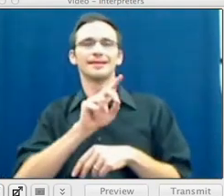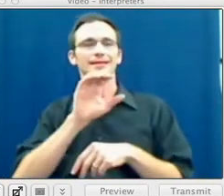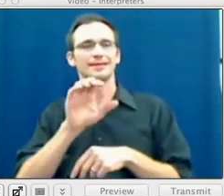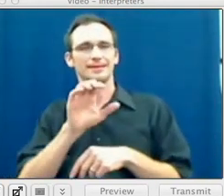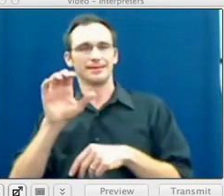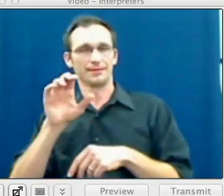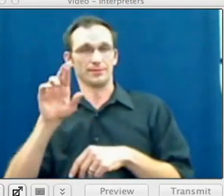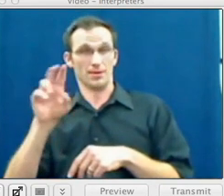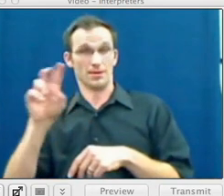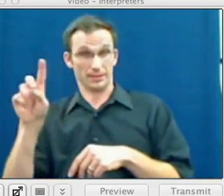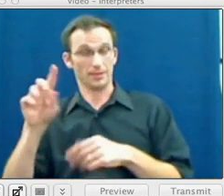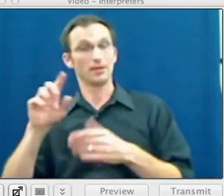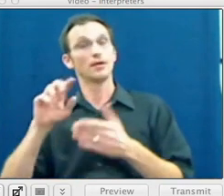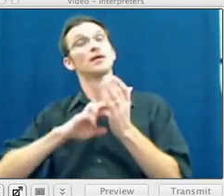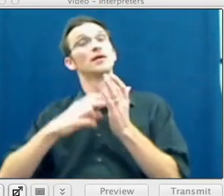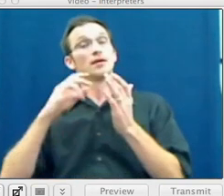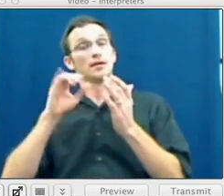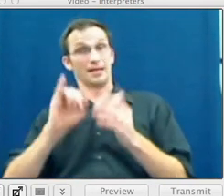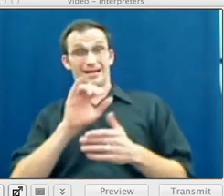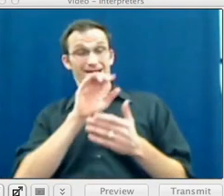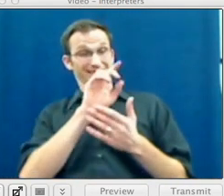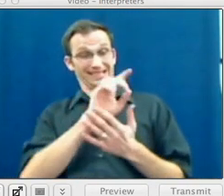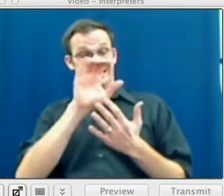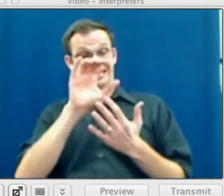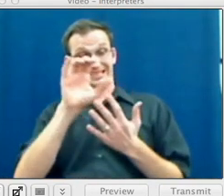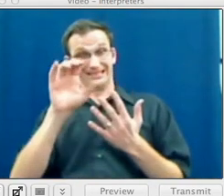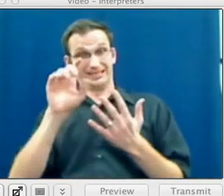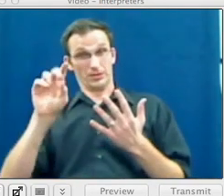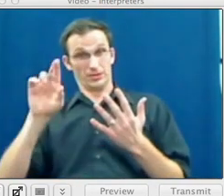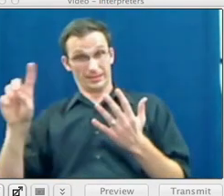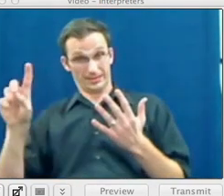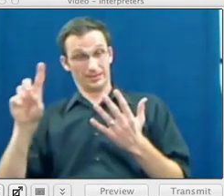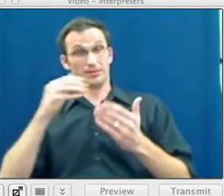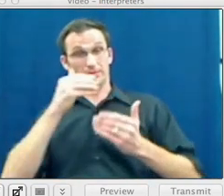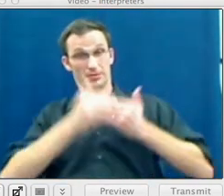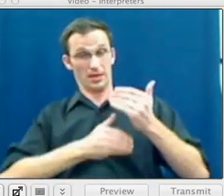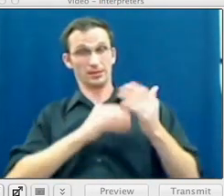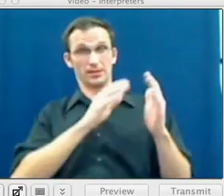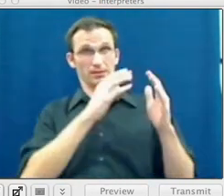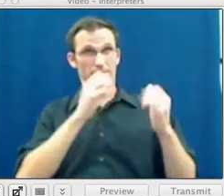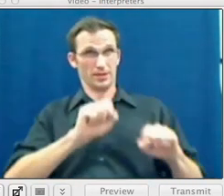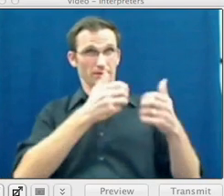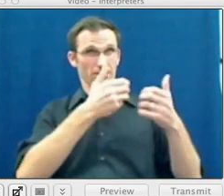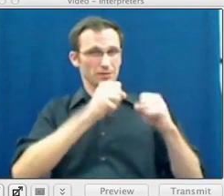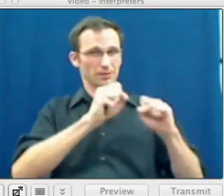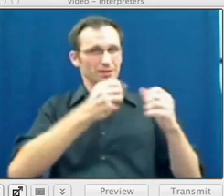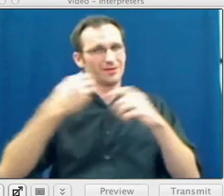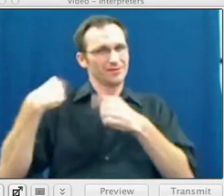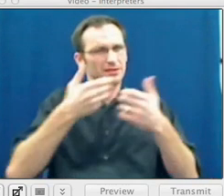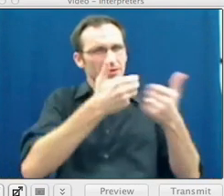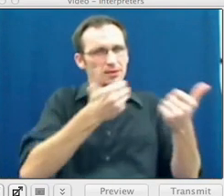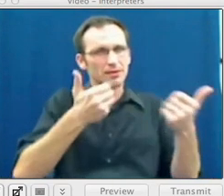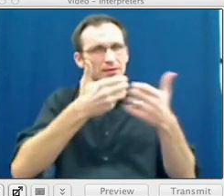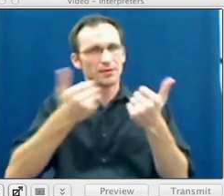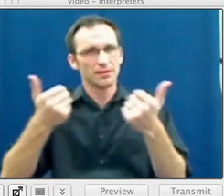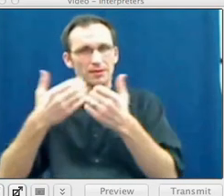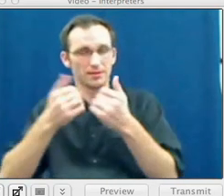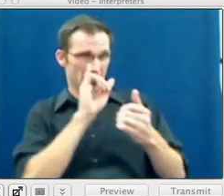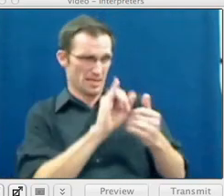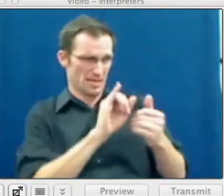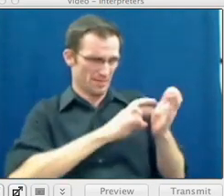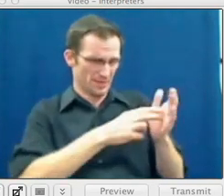trying to break down this DCCRD process to get people to understand it well enough so that they can